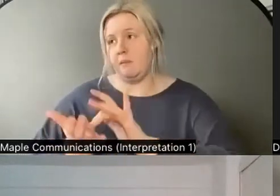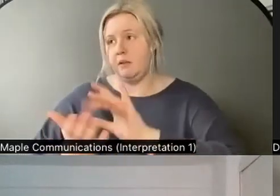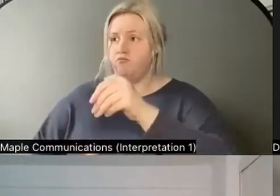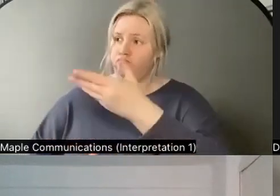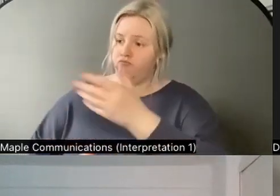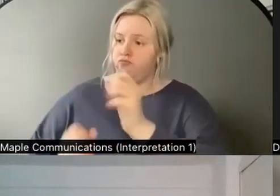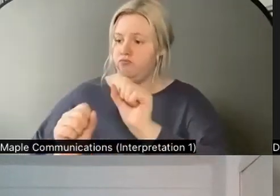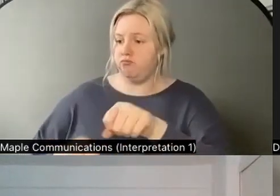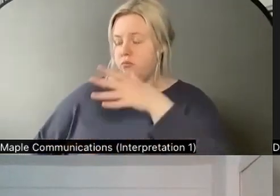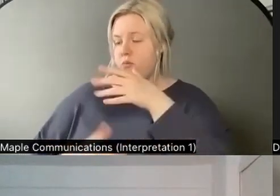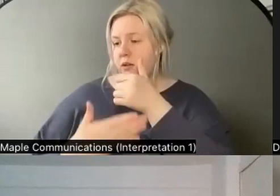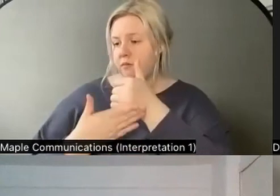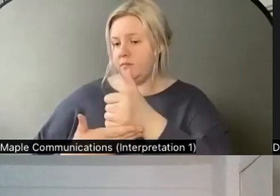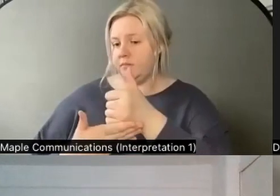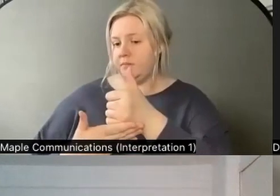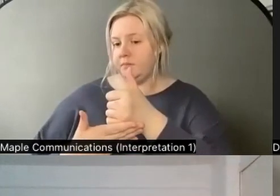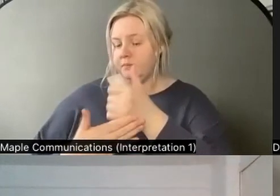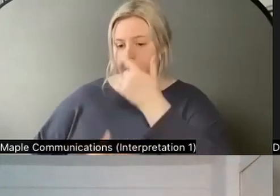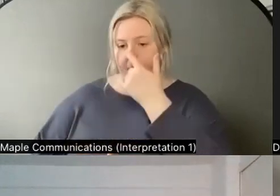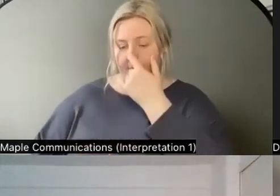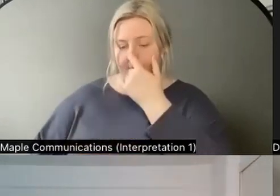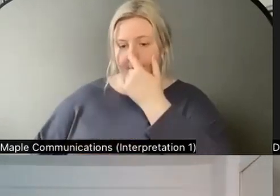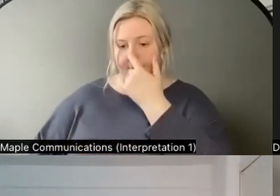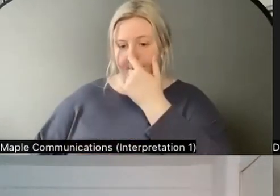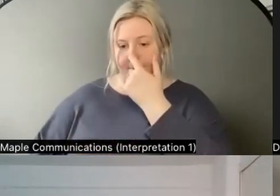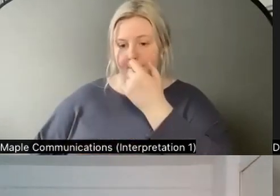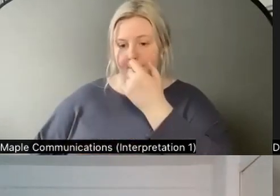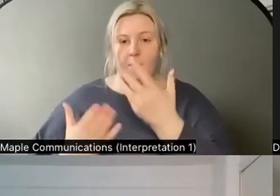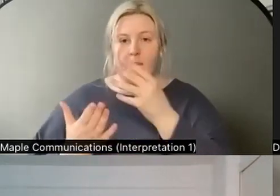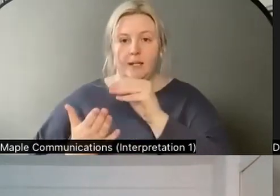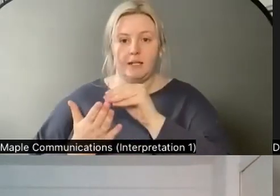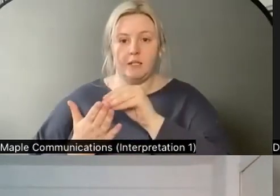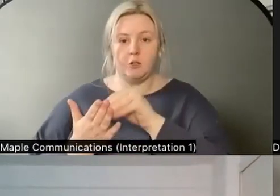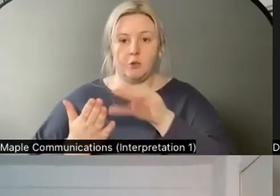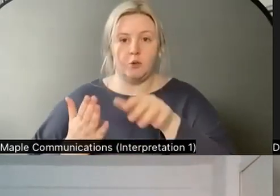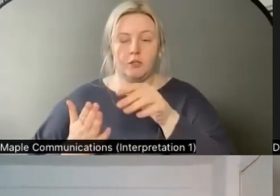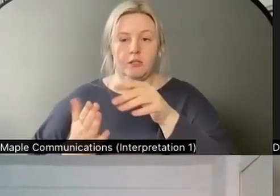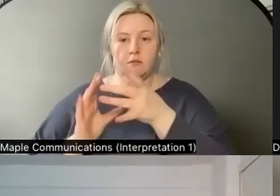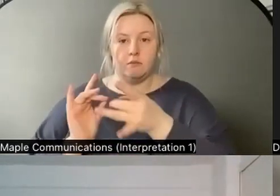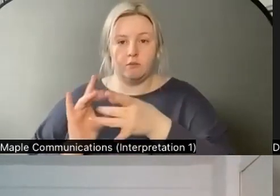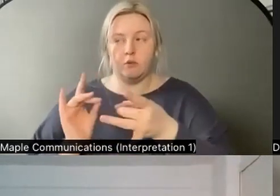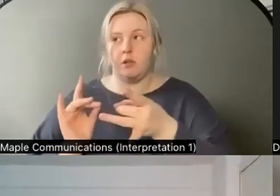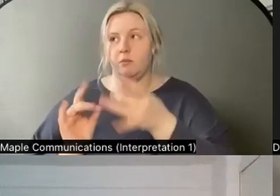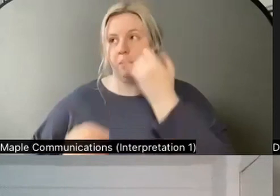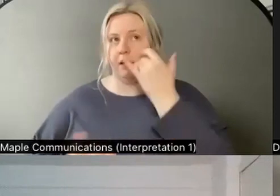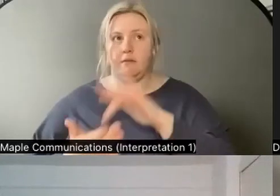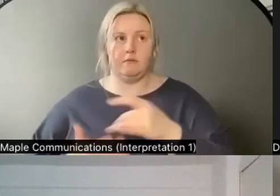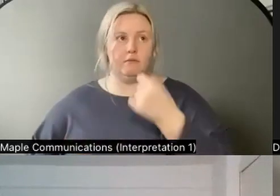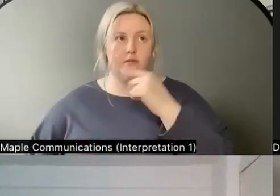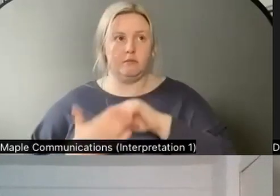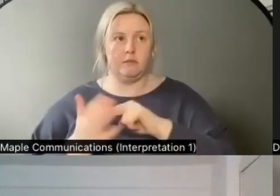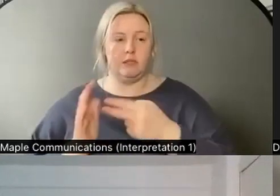to what a lot of students have described as becoming numb to your suffering, and, becoming numb to the suffering of others. And I